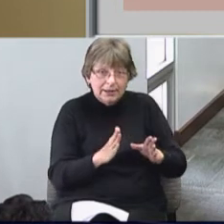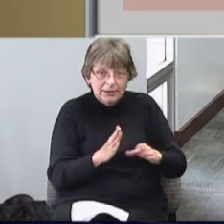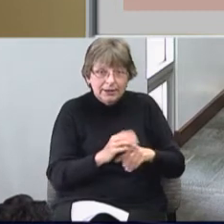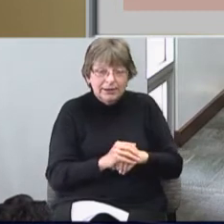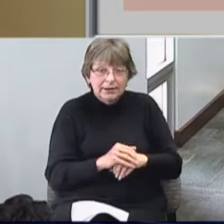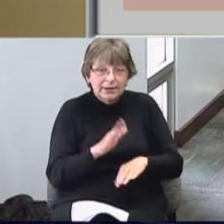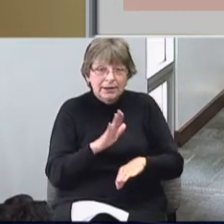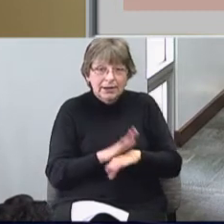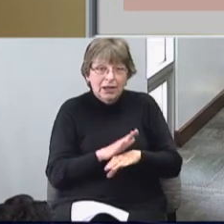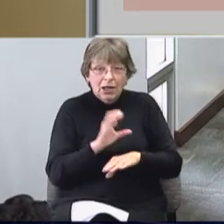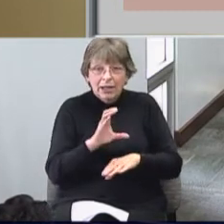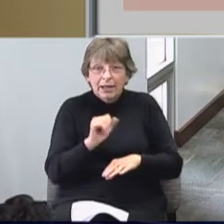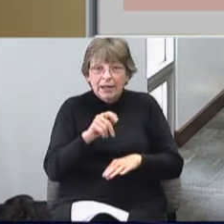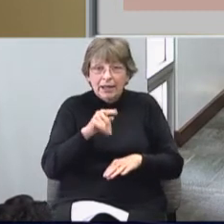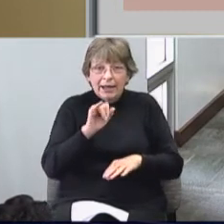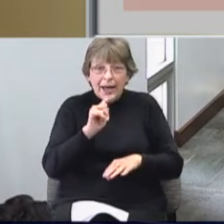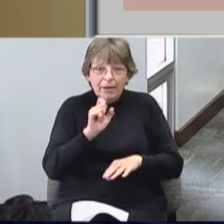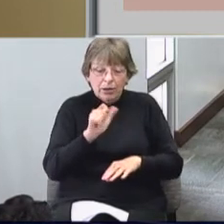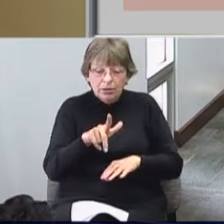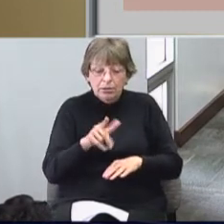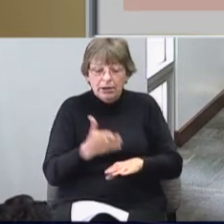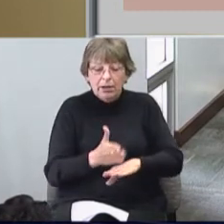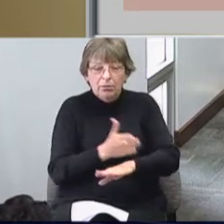a capital improvement project.